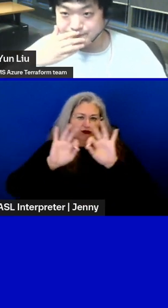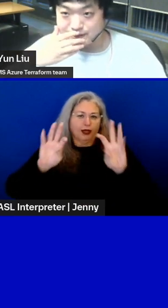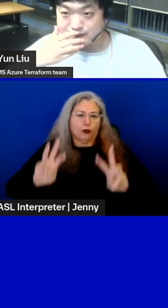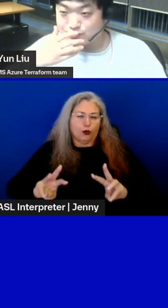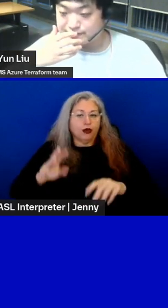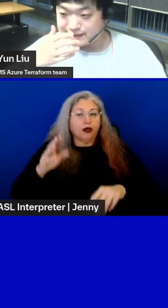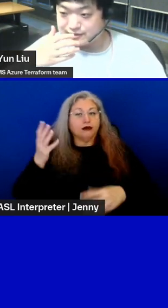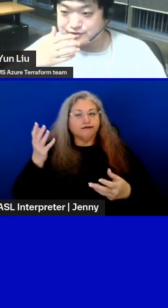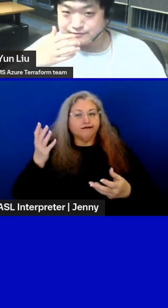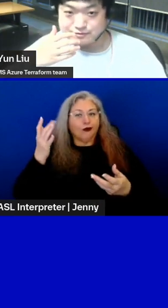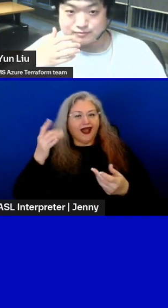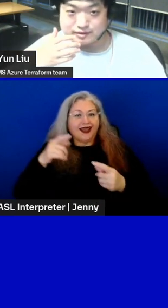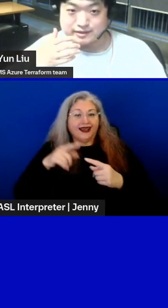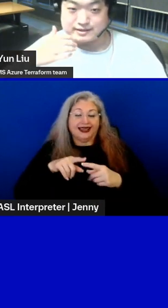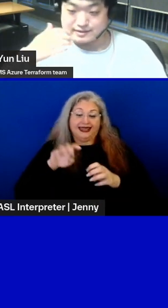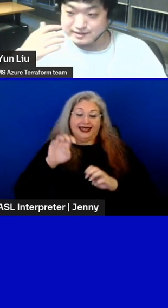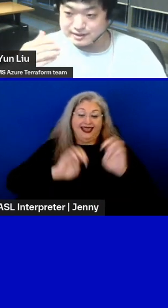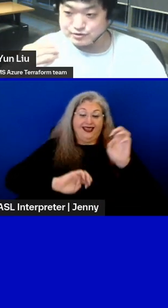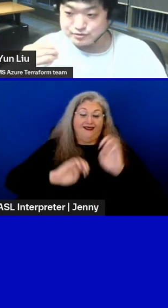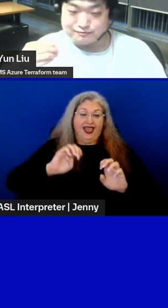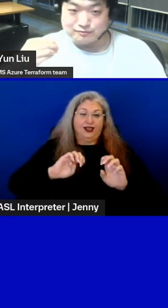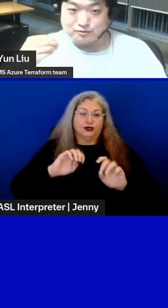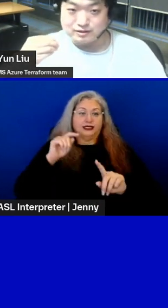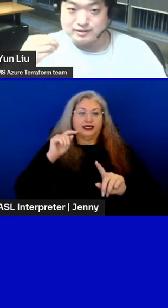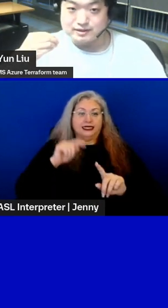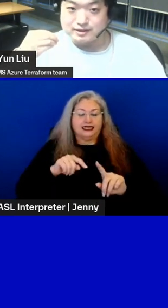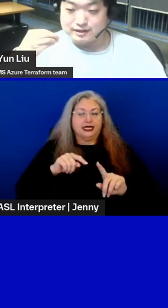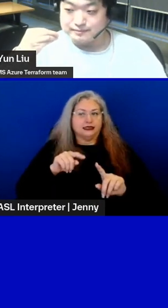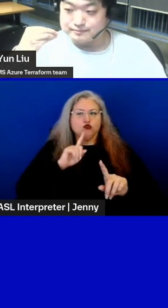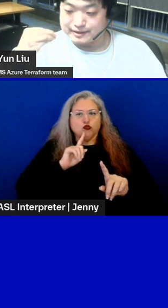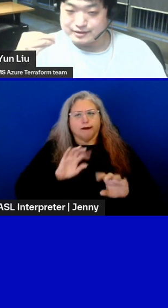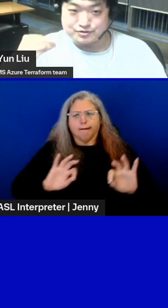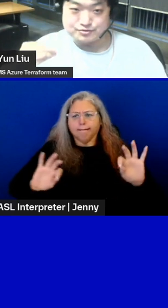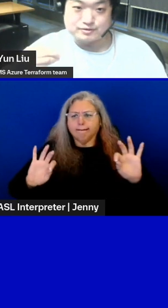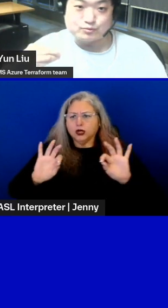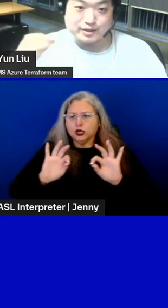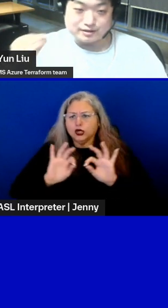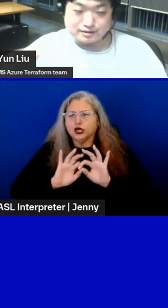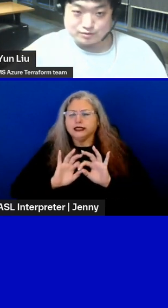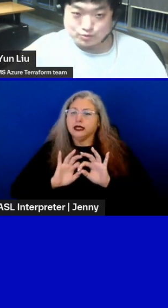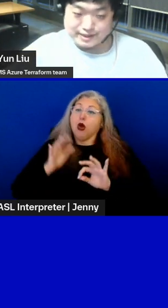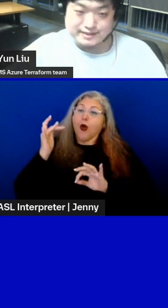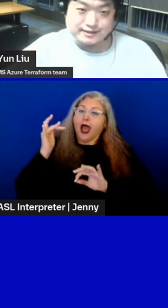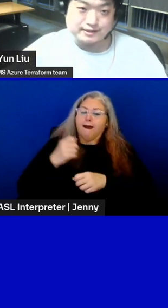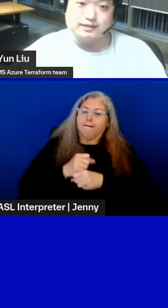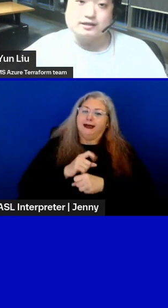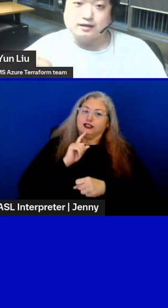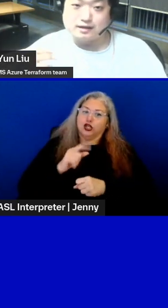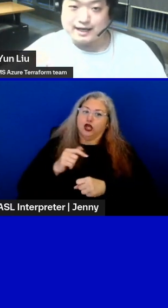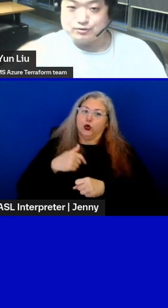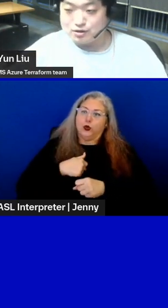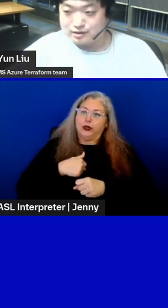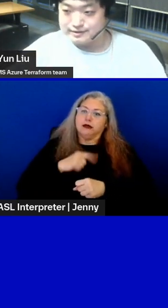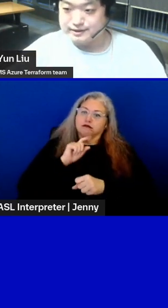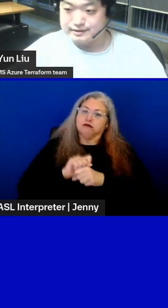because our evaluation framework is essential for making sure